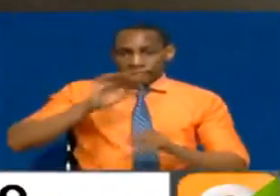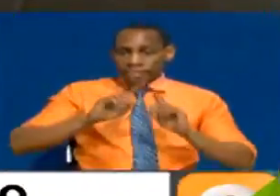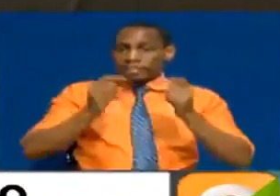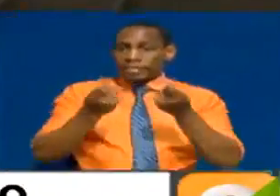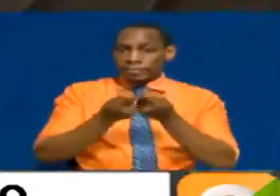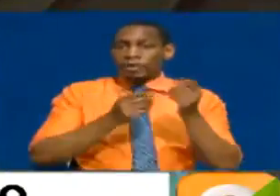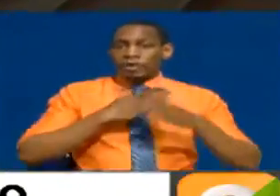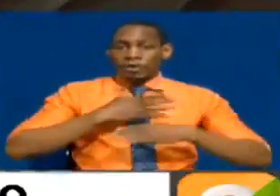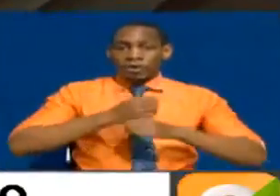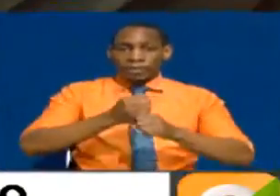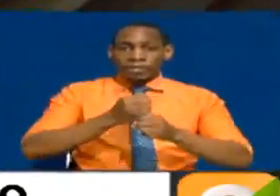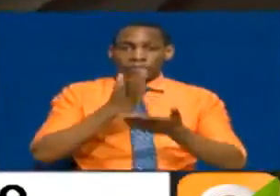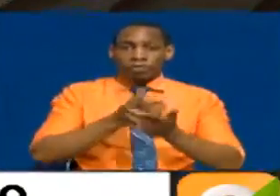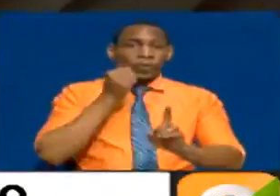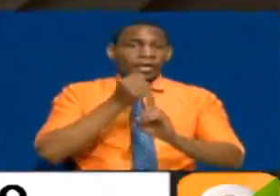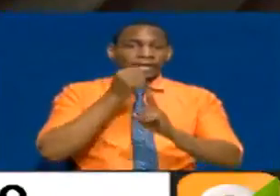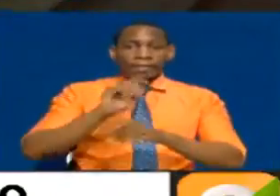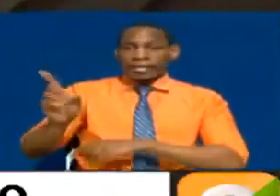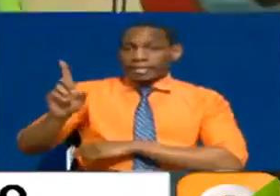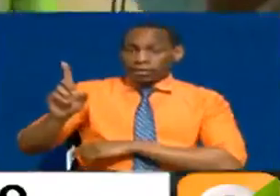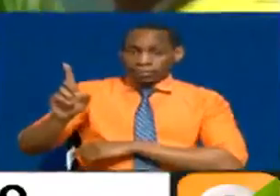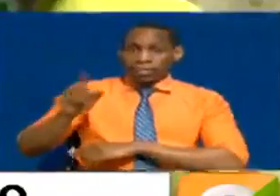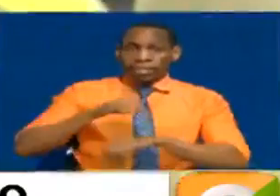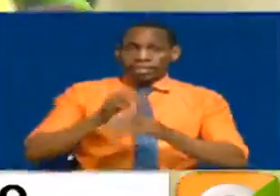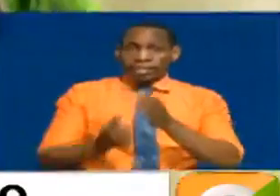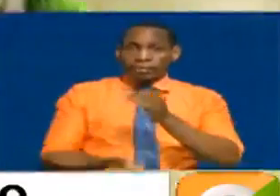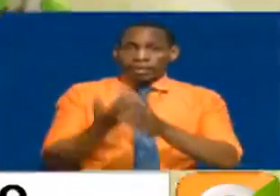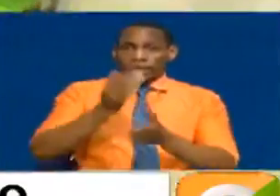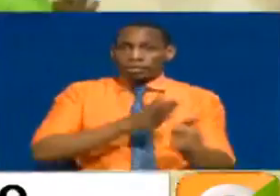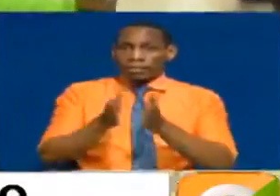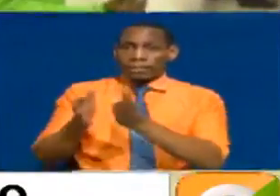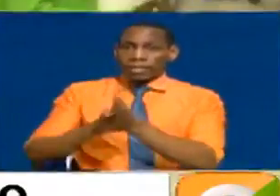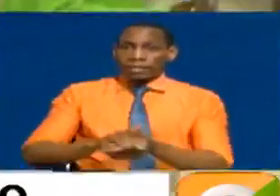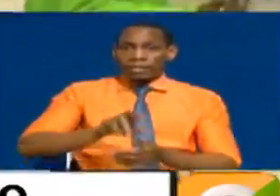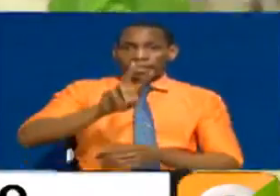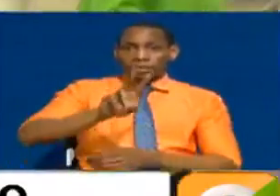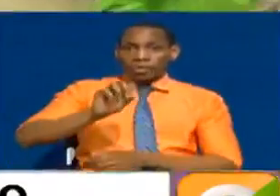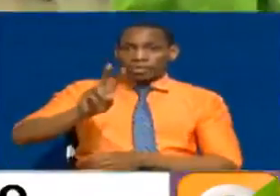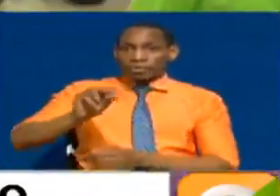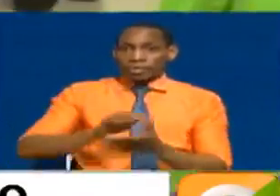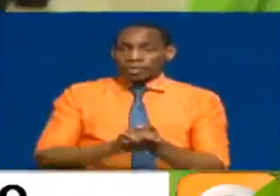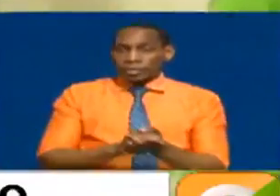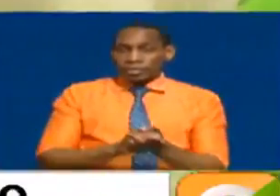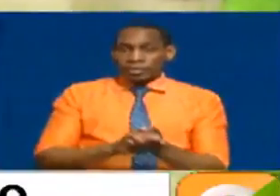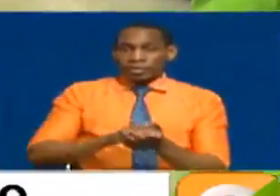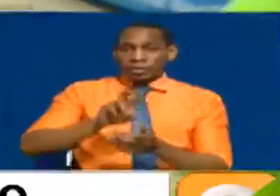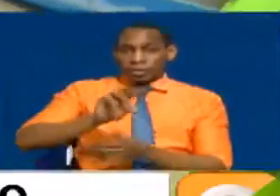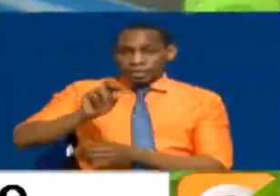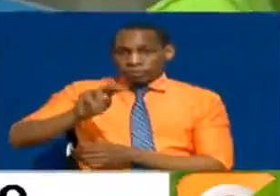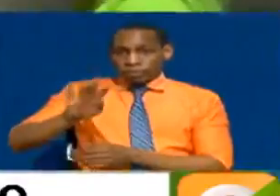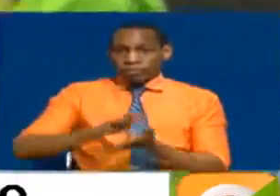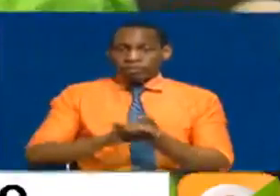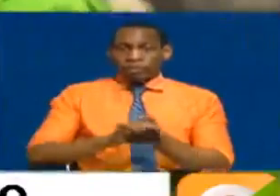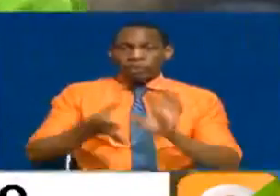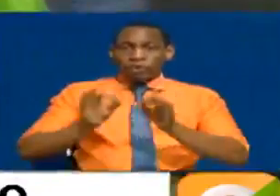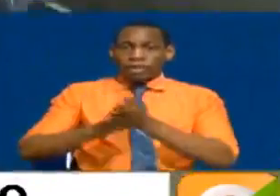are confident of leaving a mark in Nairobi as they launch their preparations of the 2024 Olympic Games in their